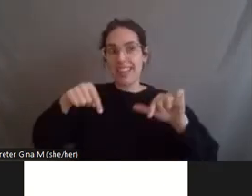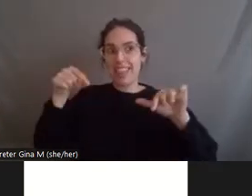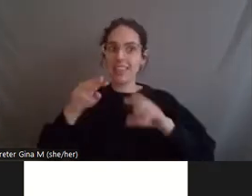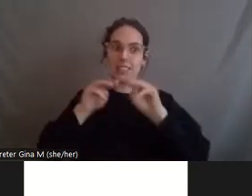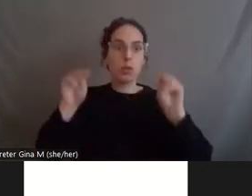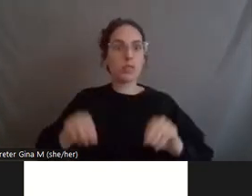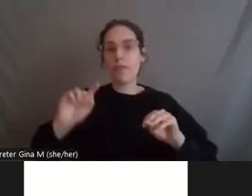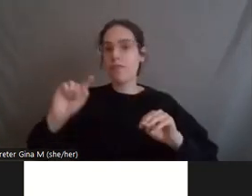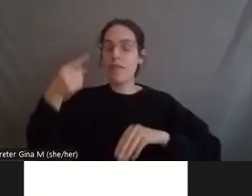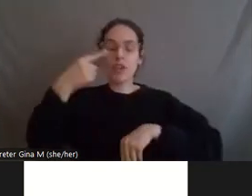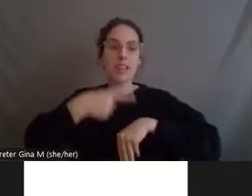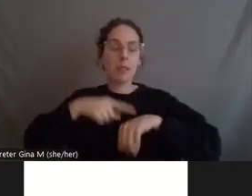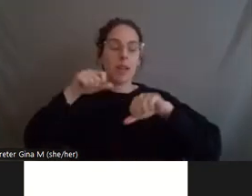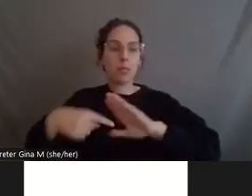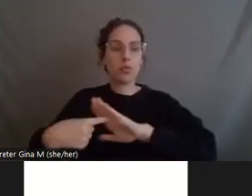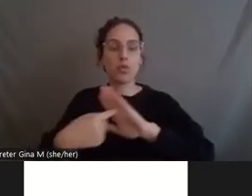time ever.